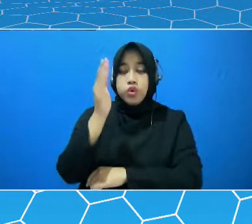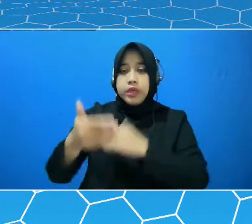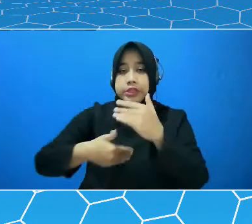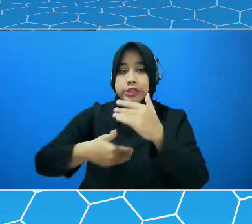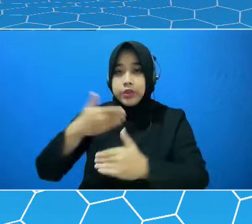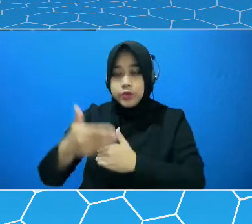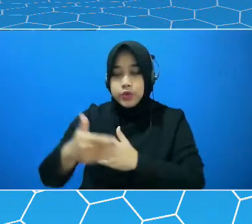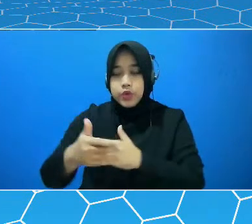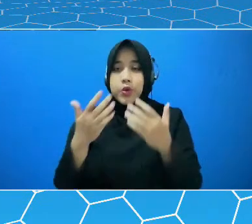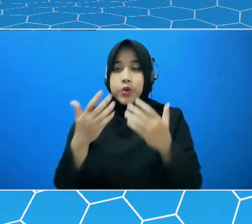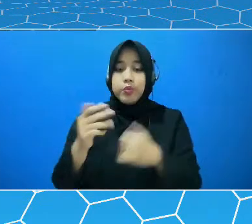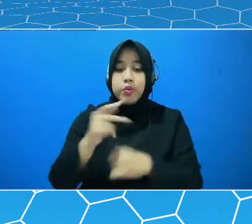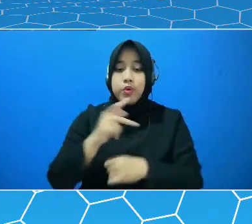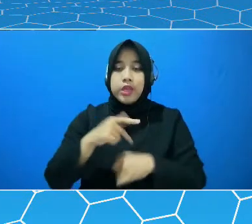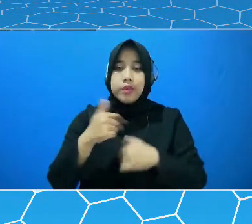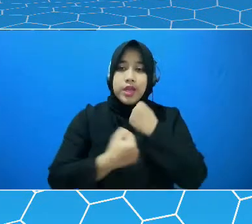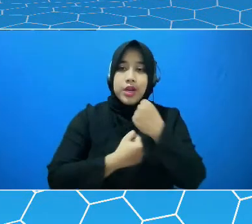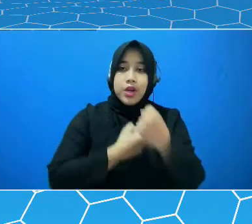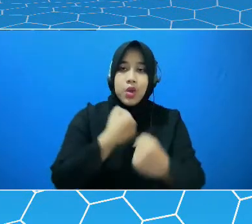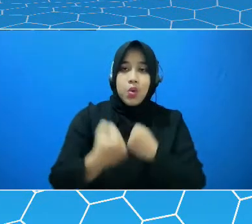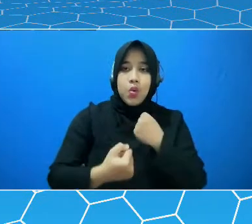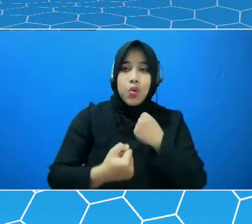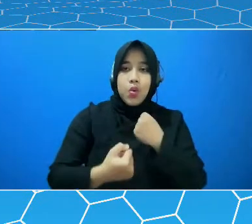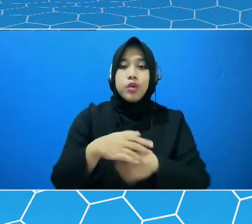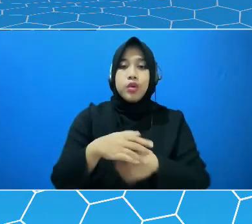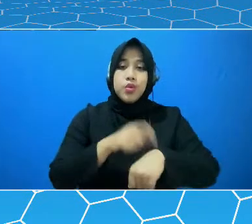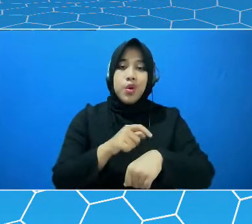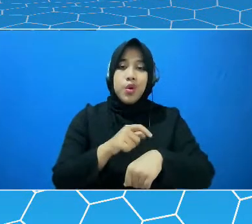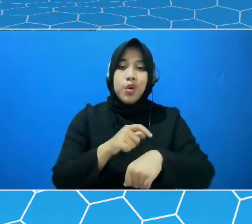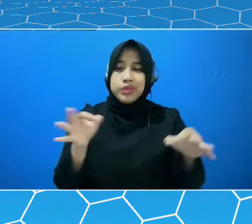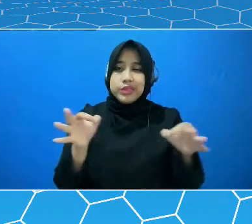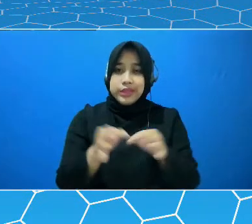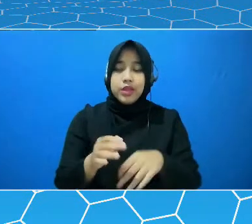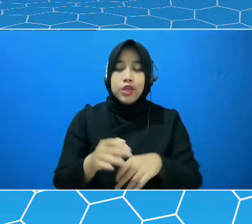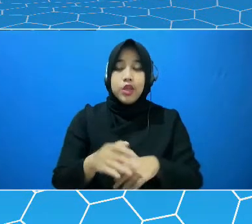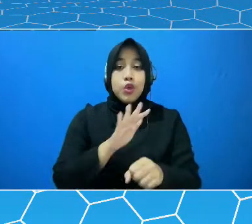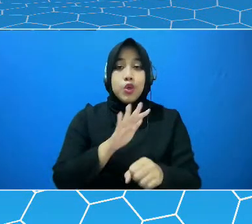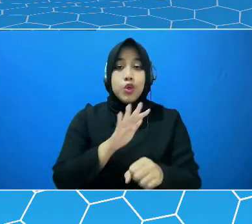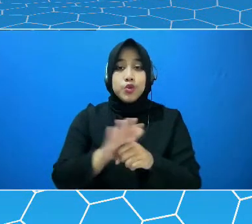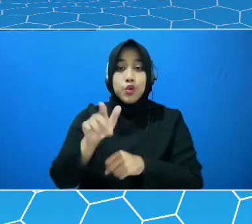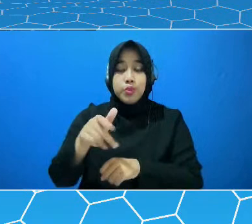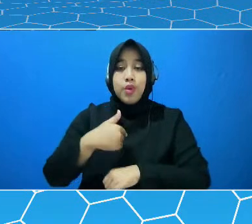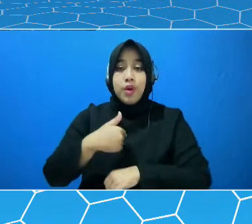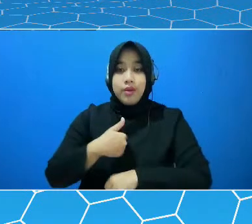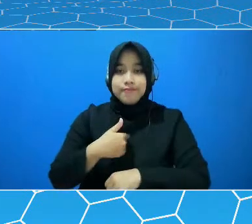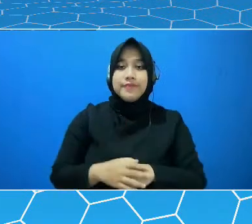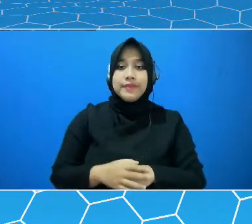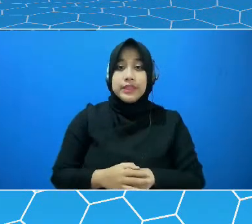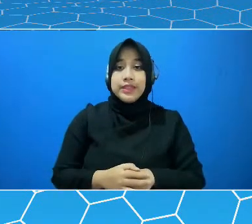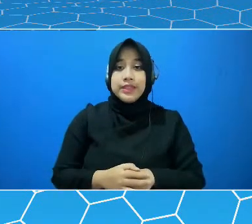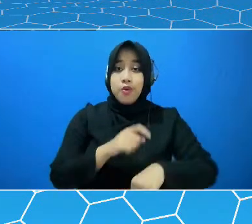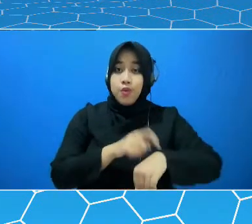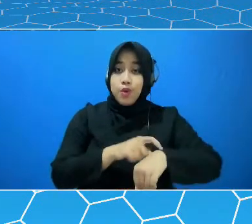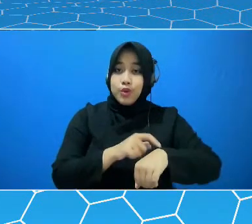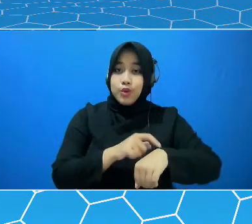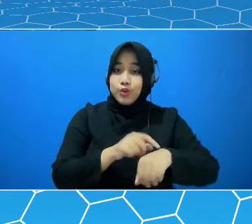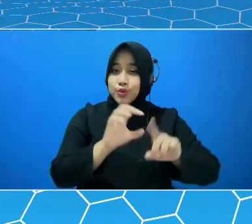near future. So that's all I have to say. We're about 10 minutes beyond schedule, and I apologize for